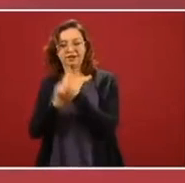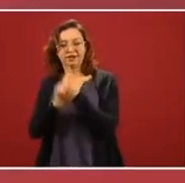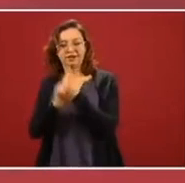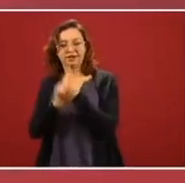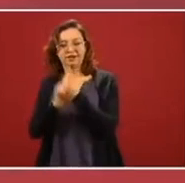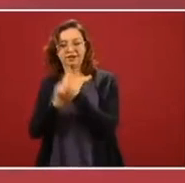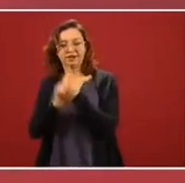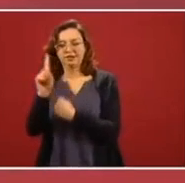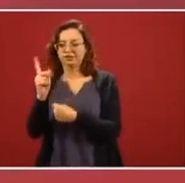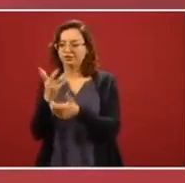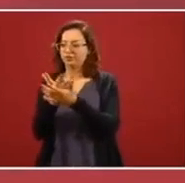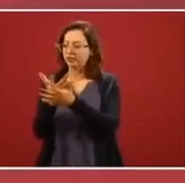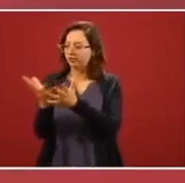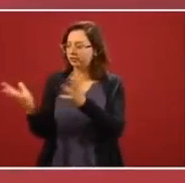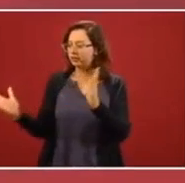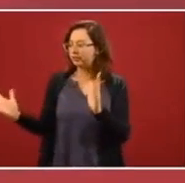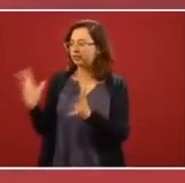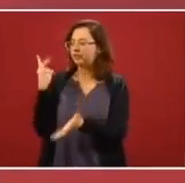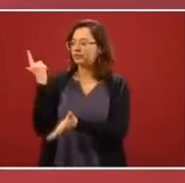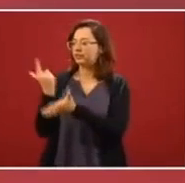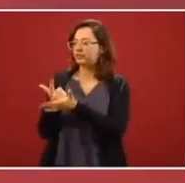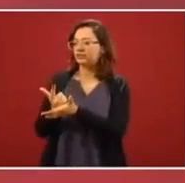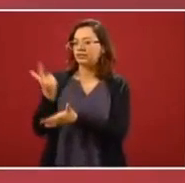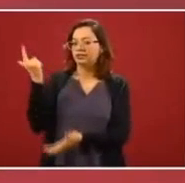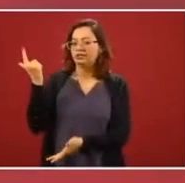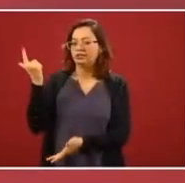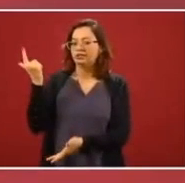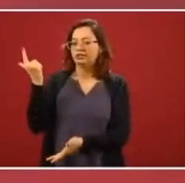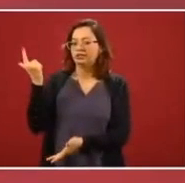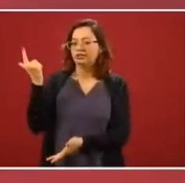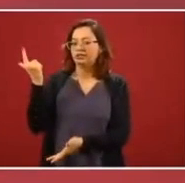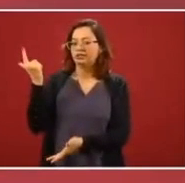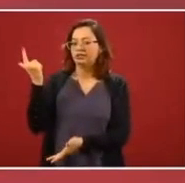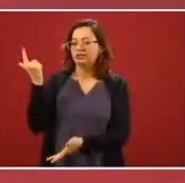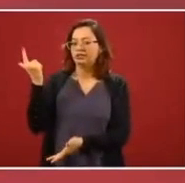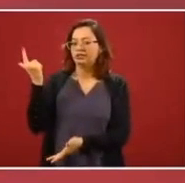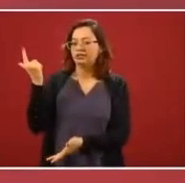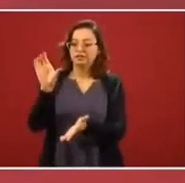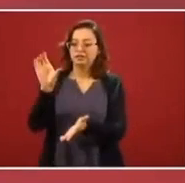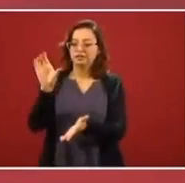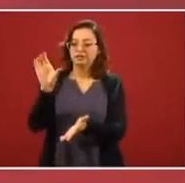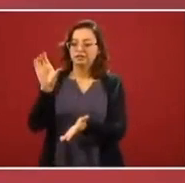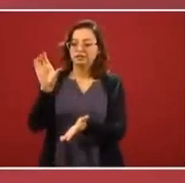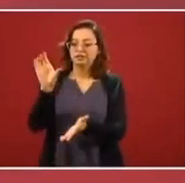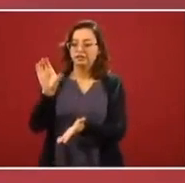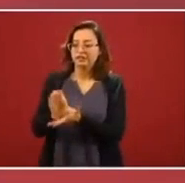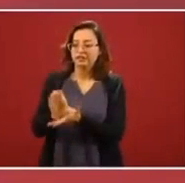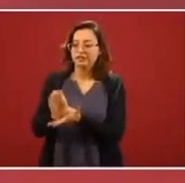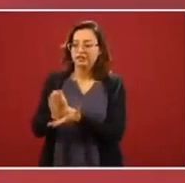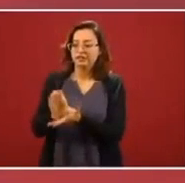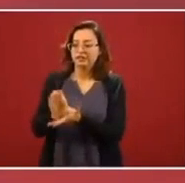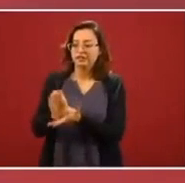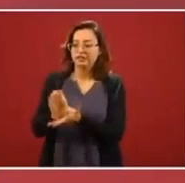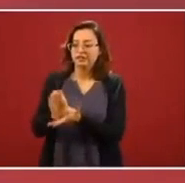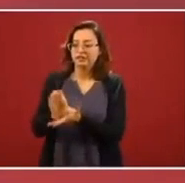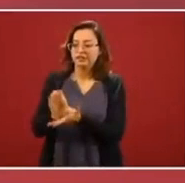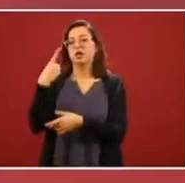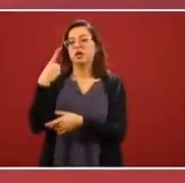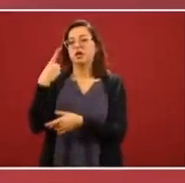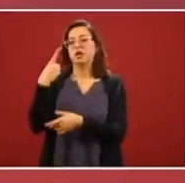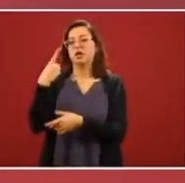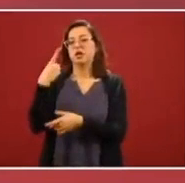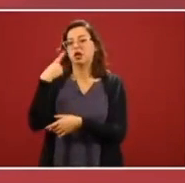ample magnitude, hay discapacidad there's disabilities en la visión, hay in